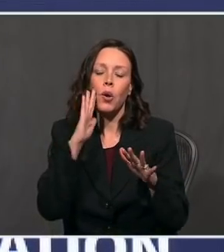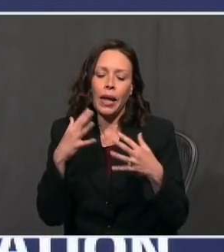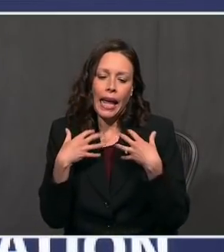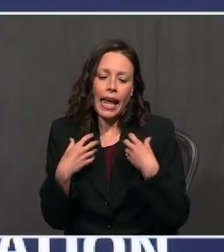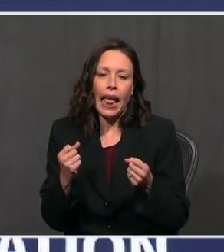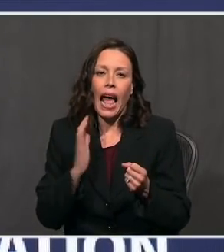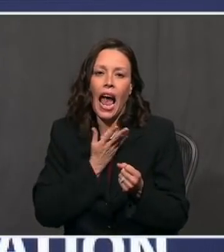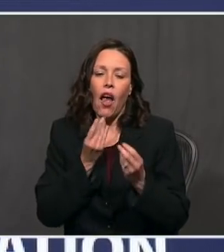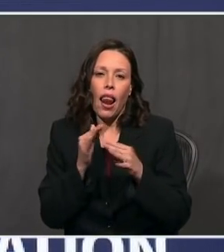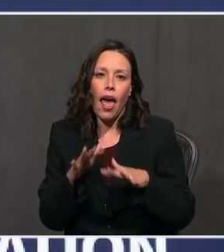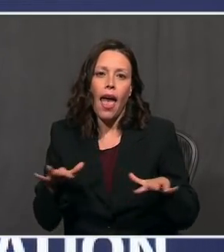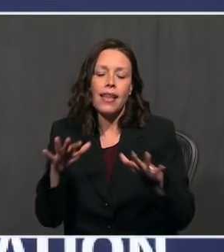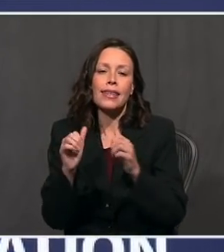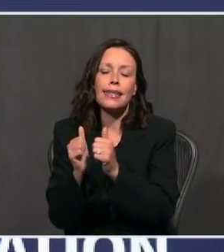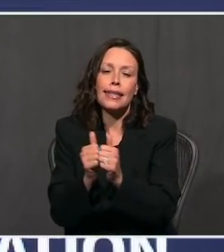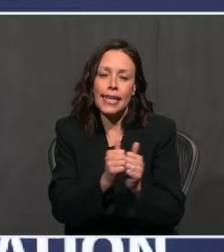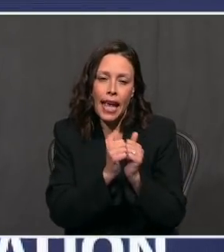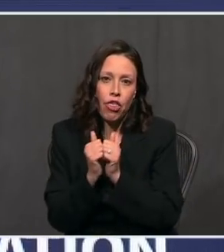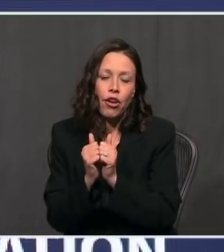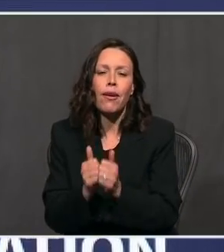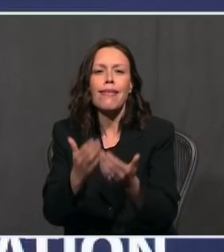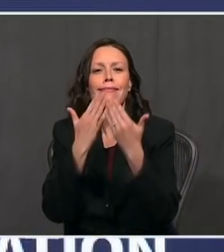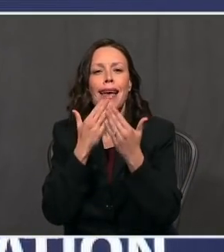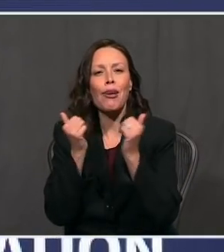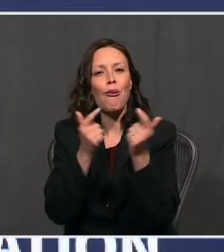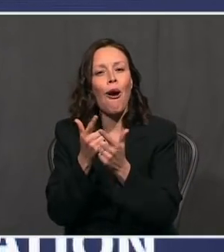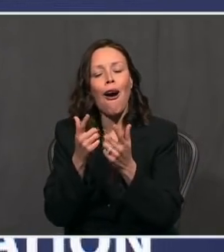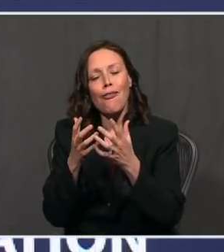heal our land together. Thank you